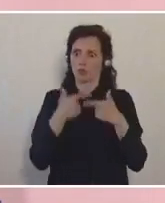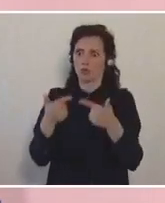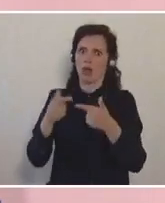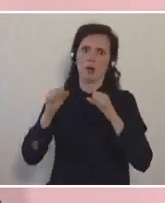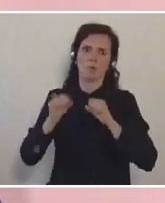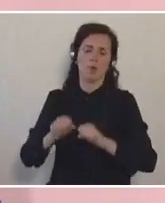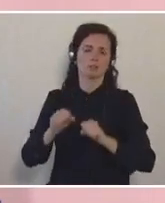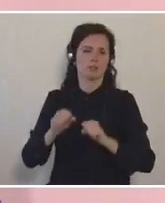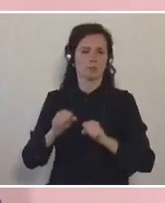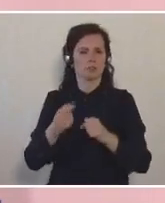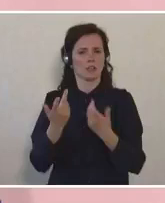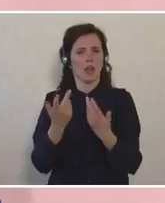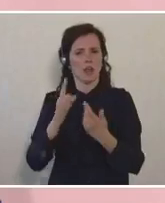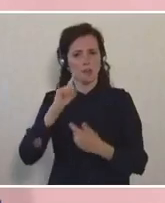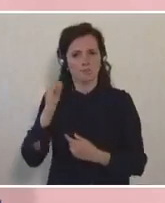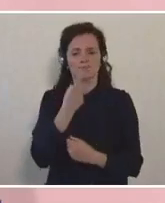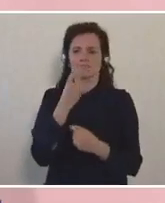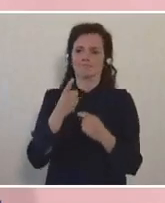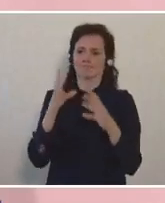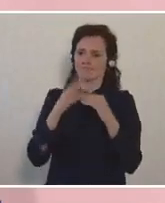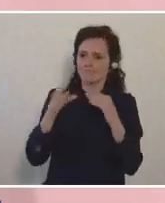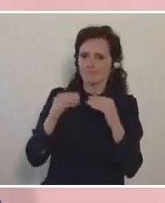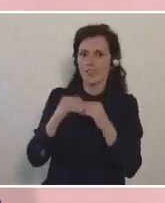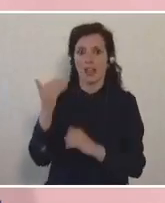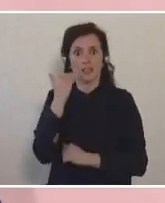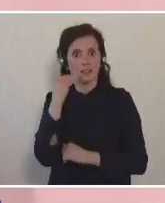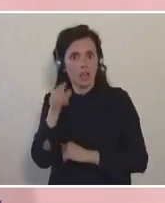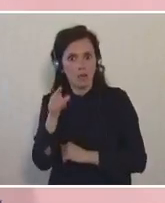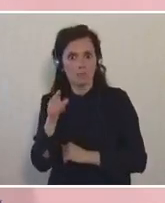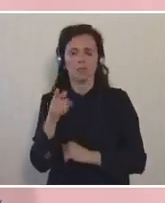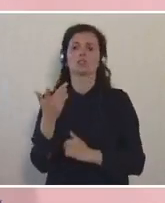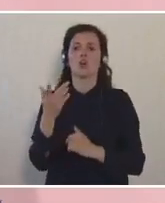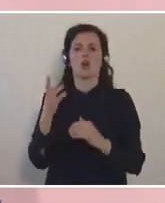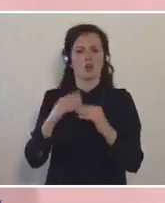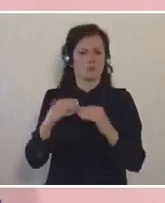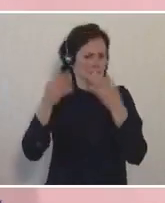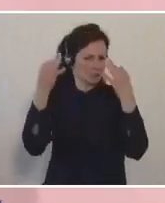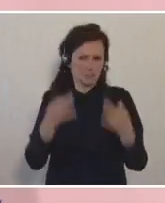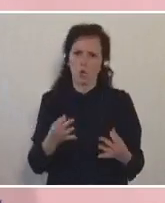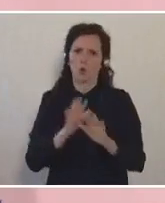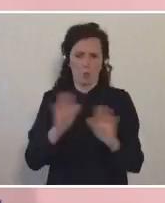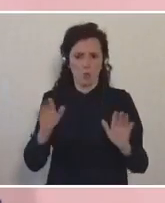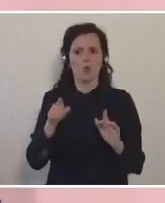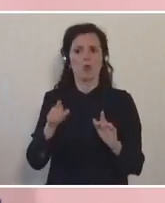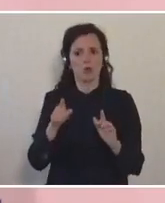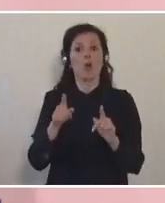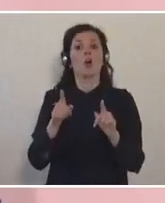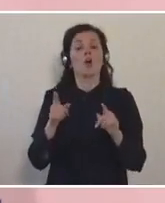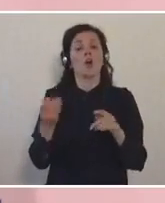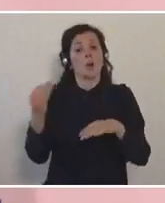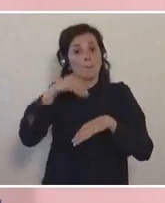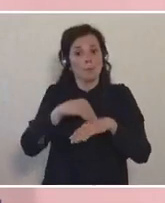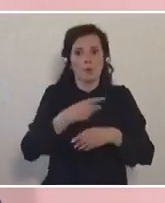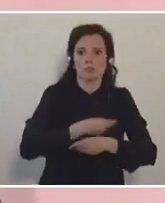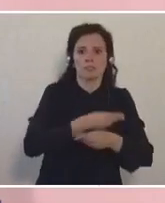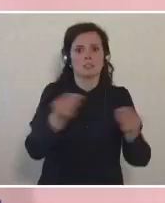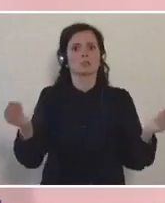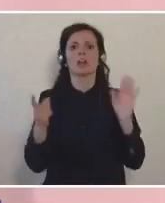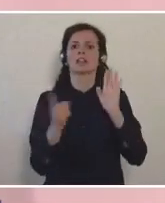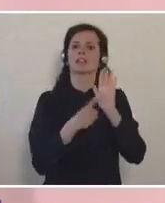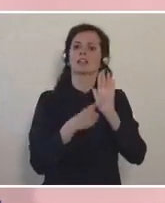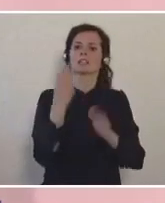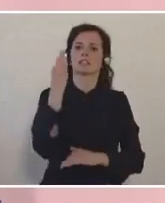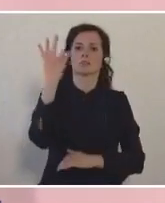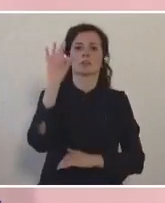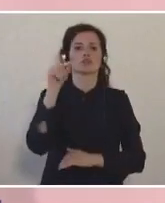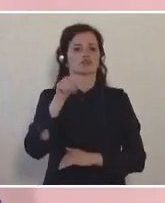there will have to be an extra distribution of special drawing rights for them. And next, and here is in a sense, drives us